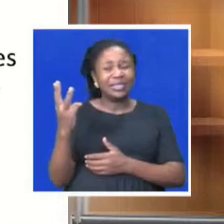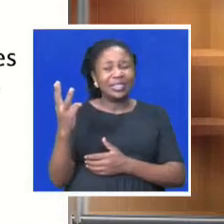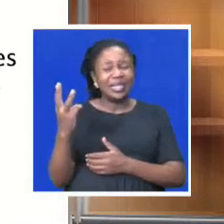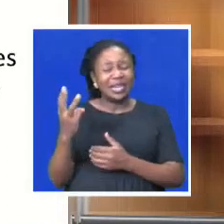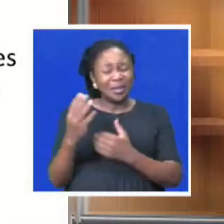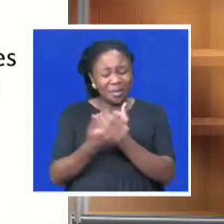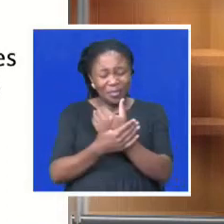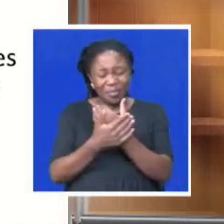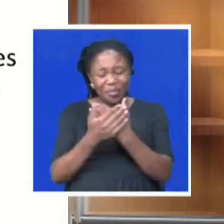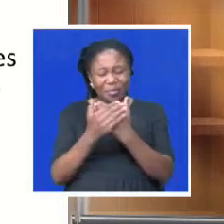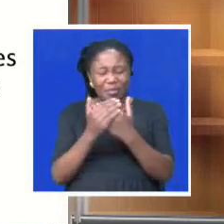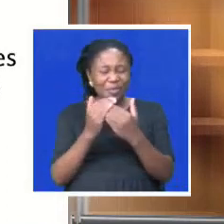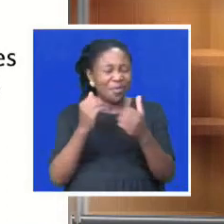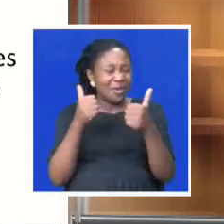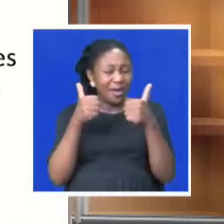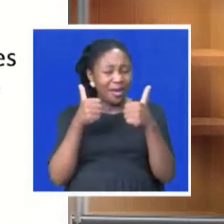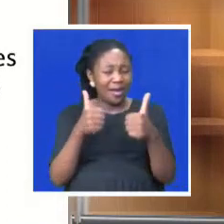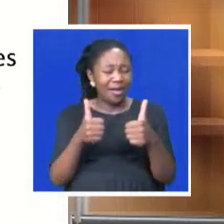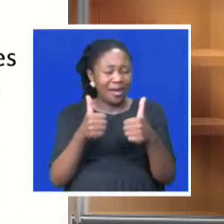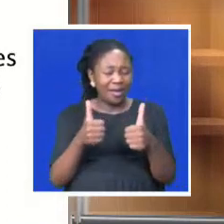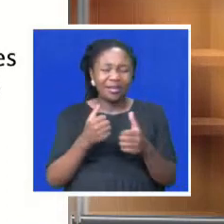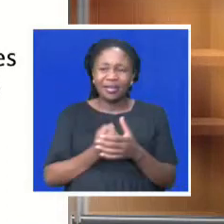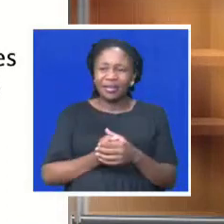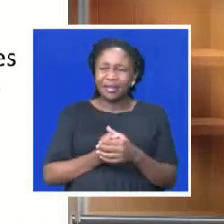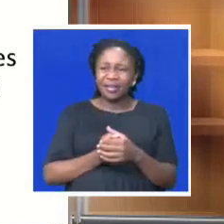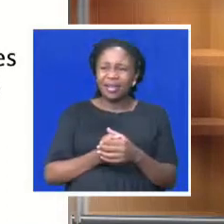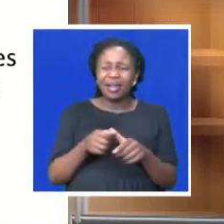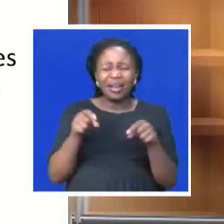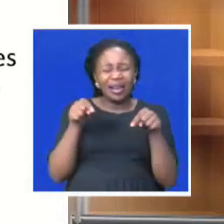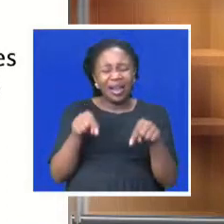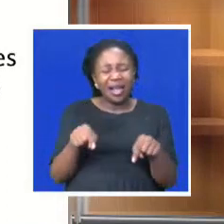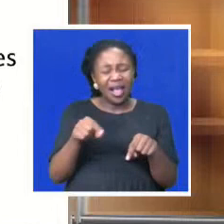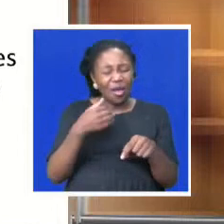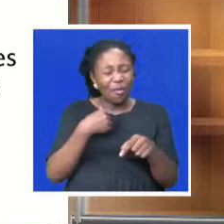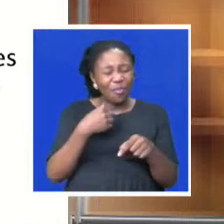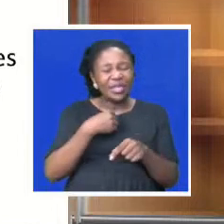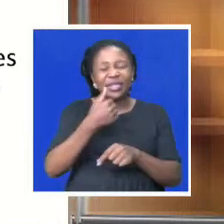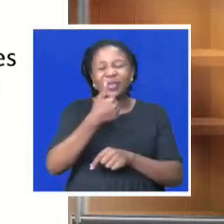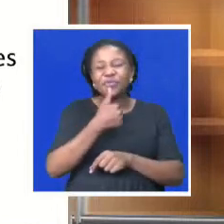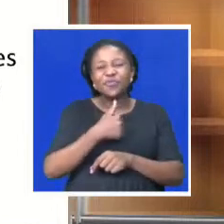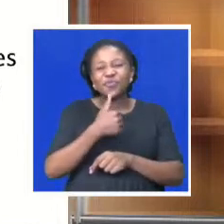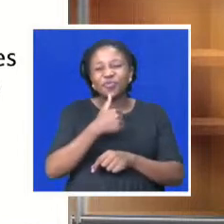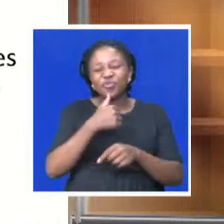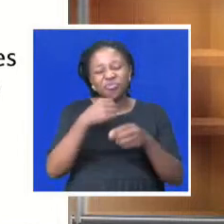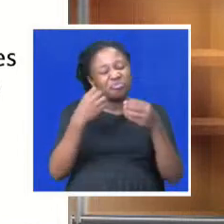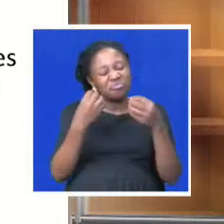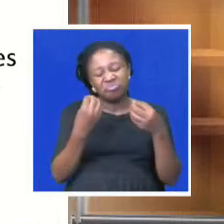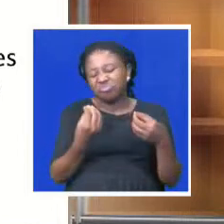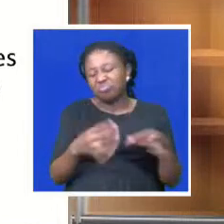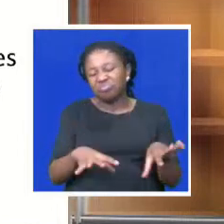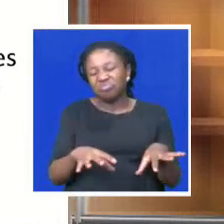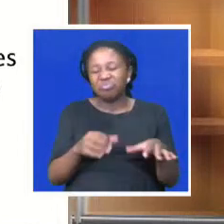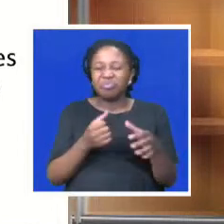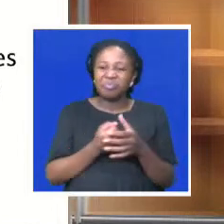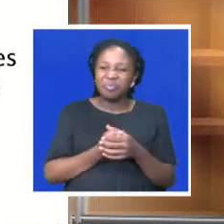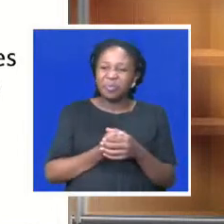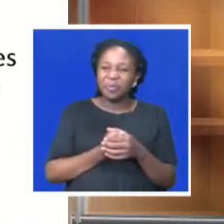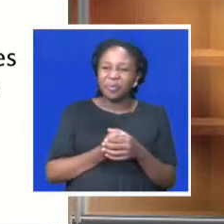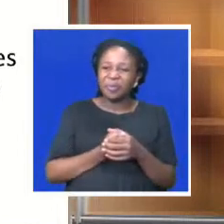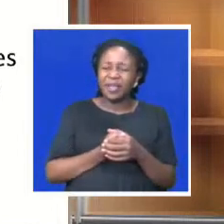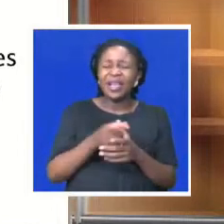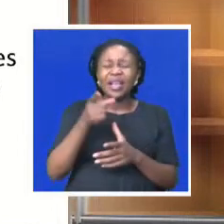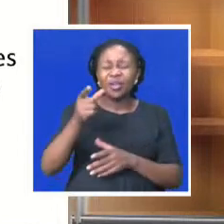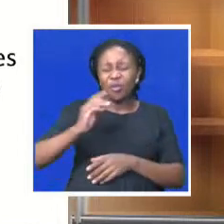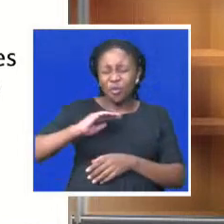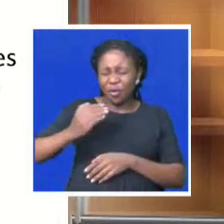am useless. She carries both pots on her young shoulders, but does not get as